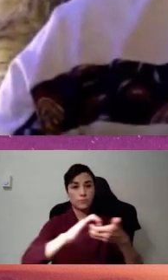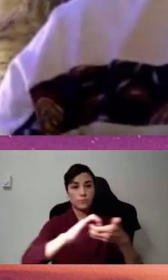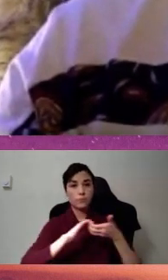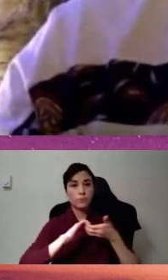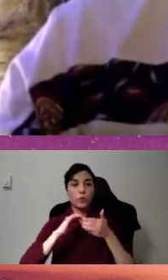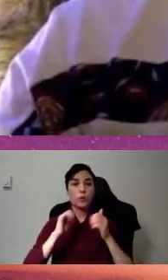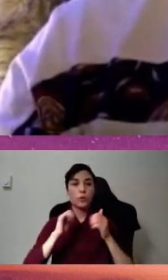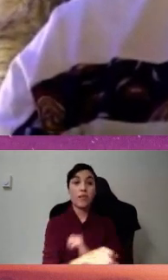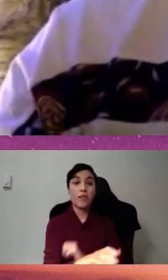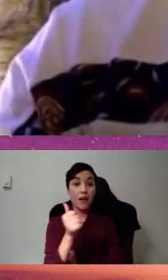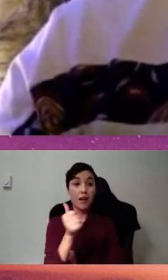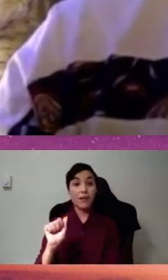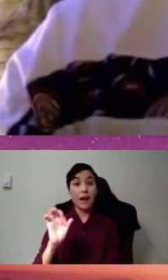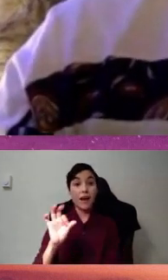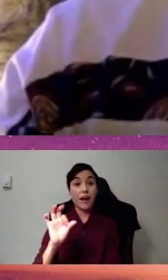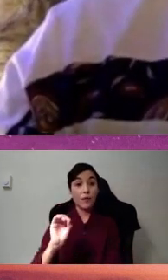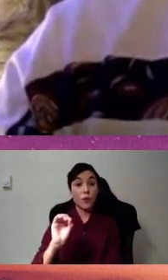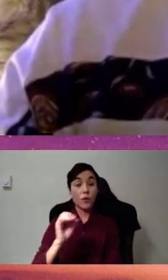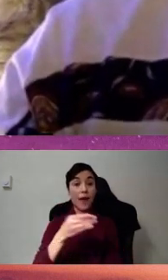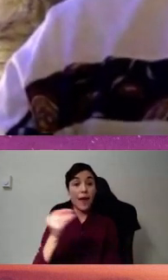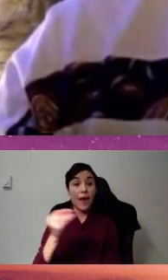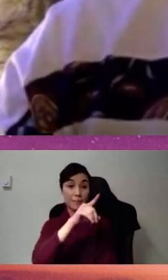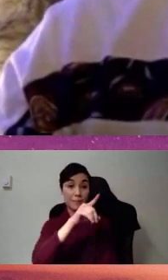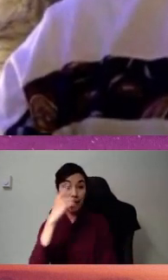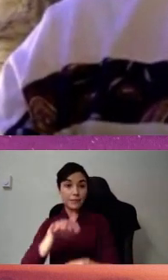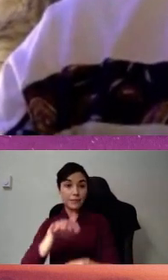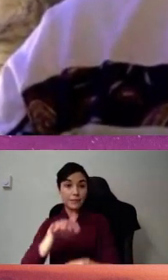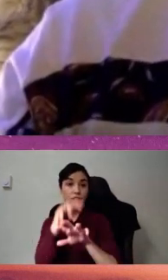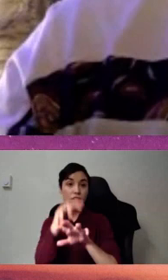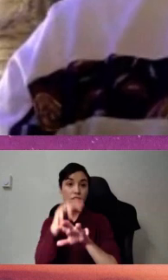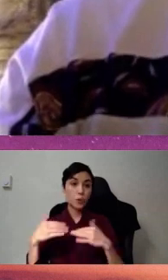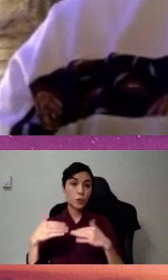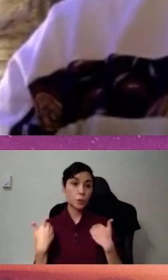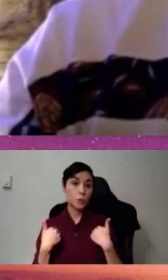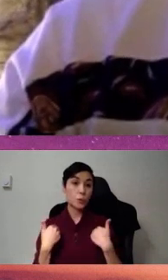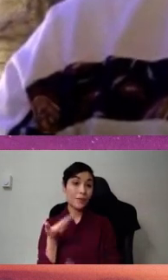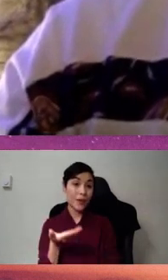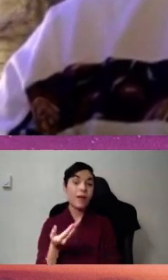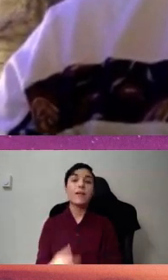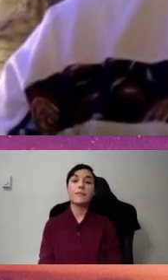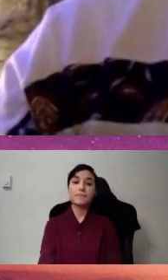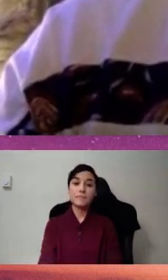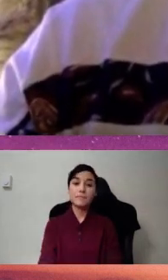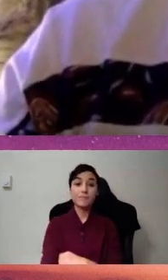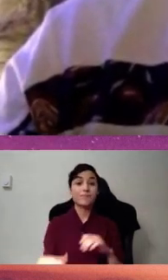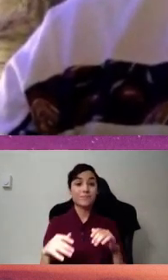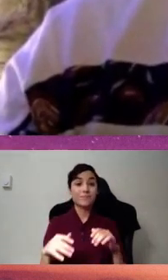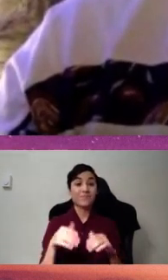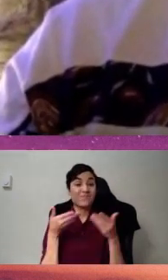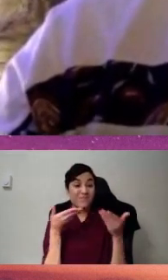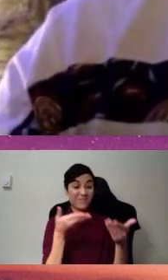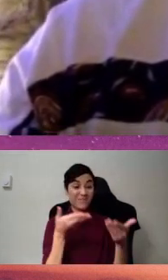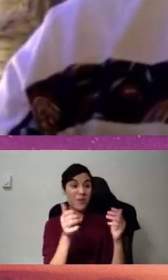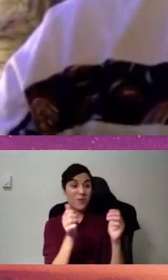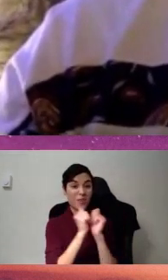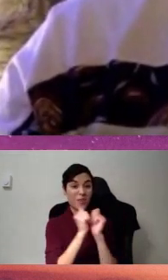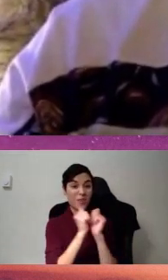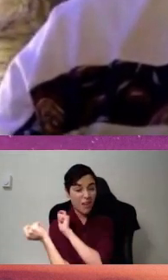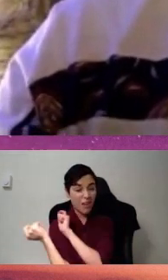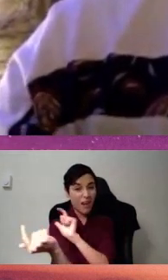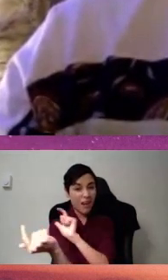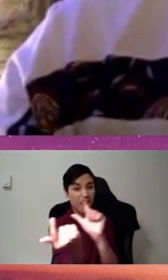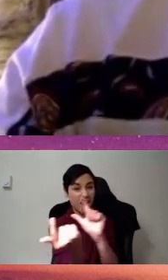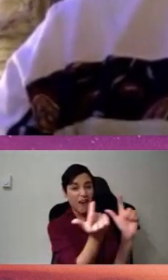and Afro-Indigenous and Black youth at that location, with all those unified territories, all those